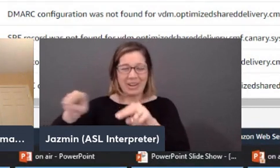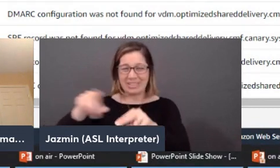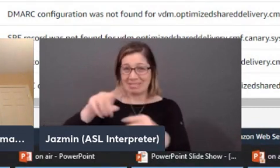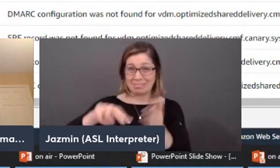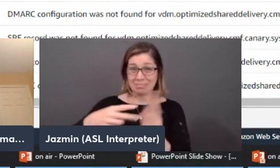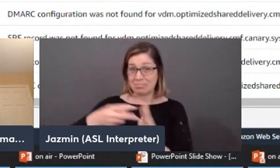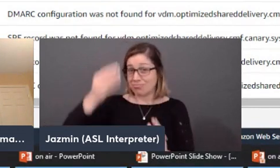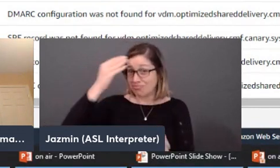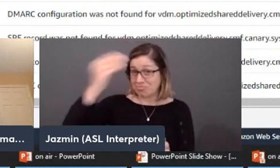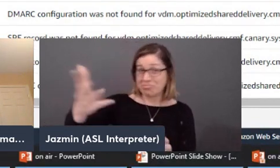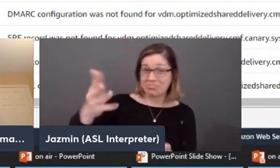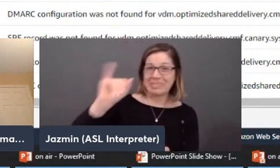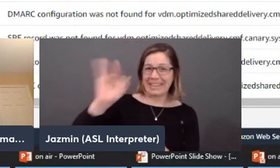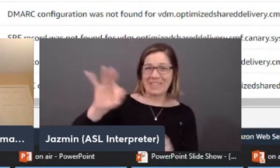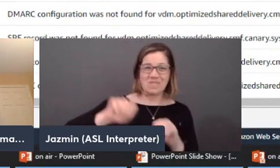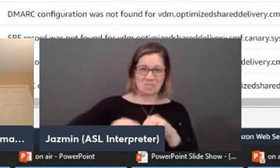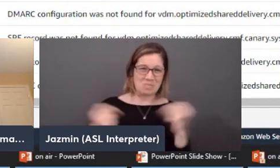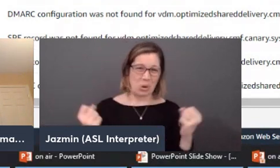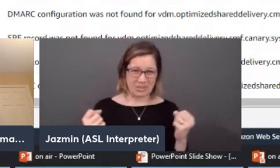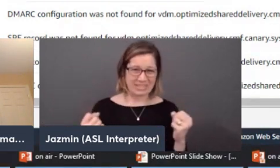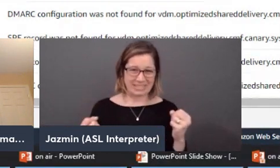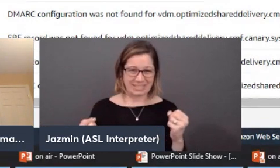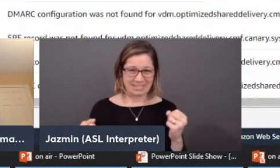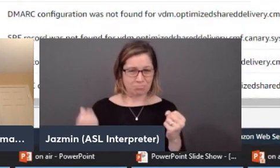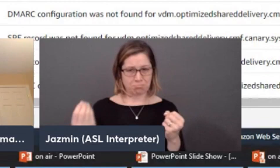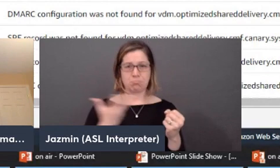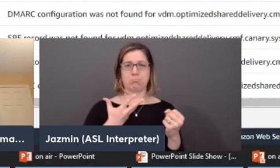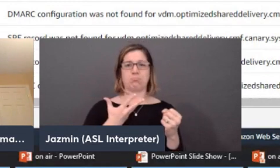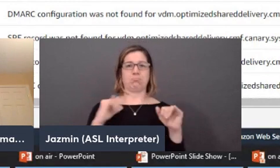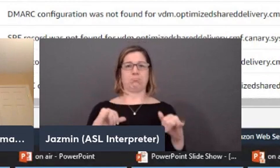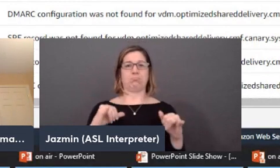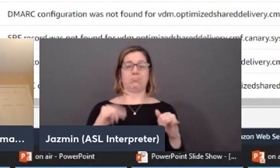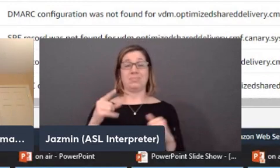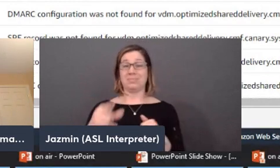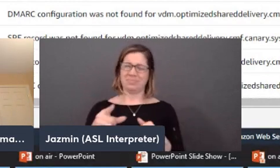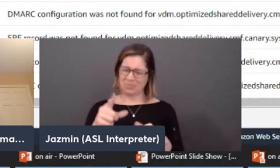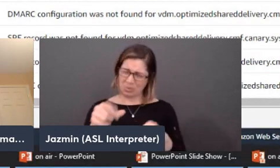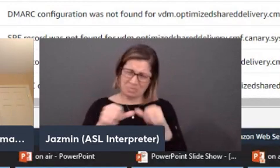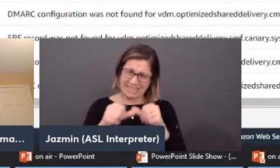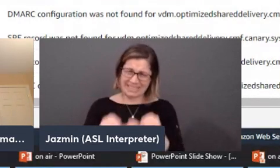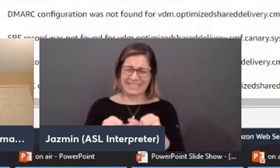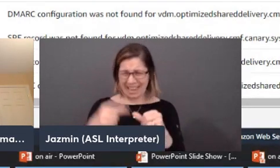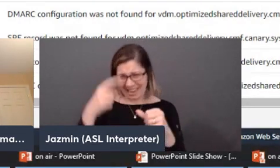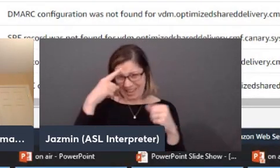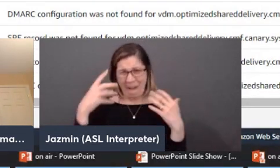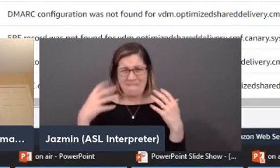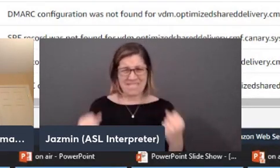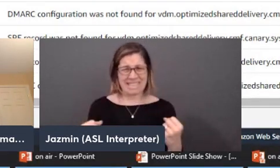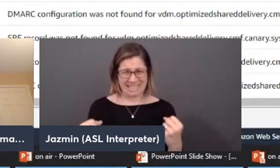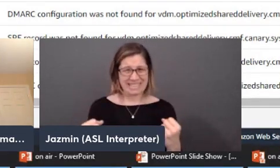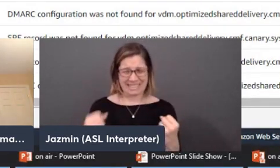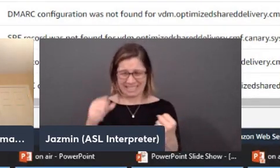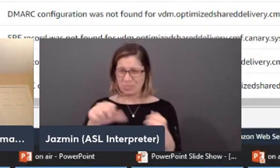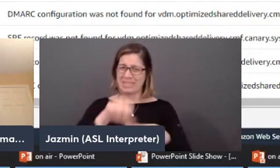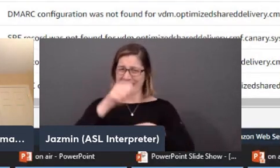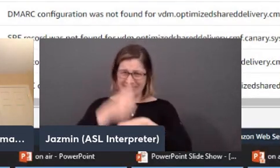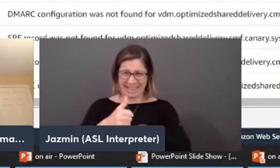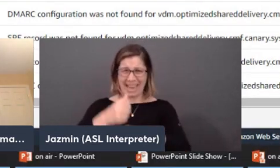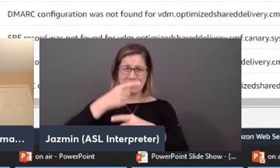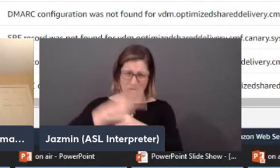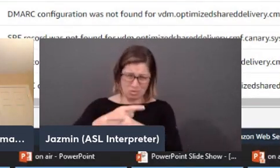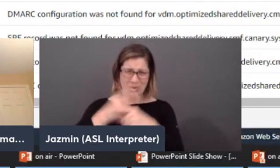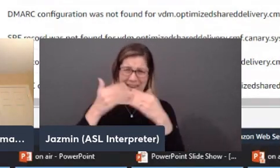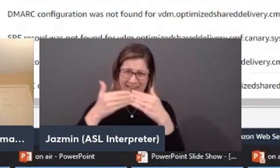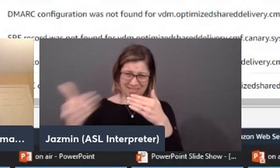something's broken. And this helps you maintain confidence that not only are you set up right, that you continue to be set up right. Because sometimes things like that can have